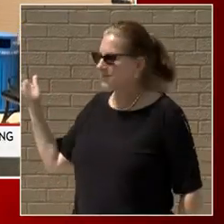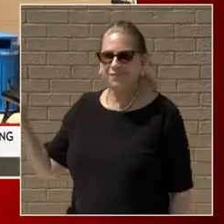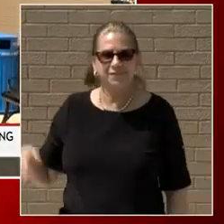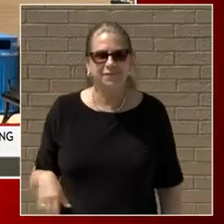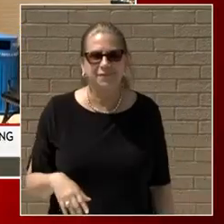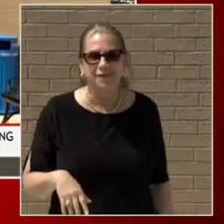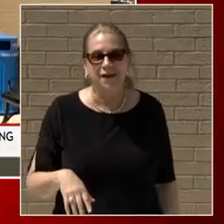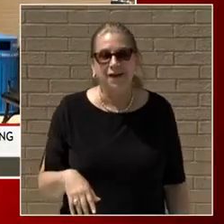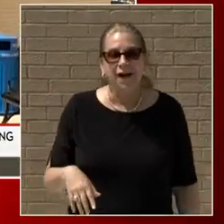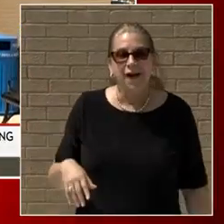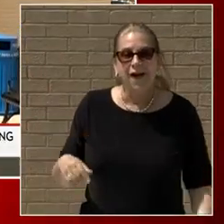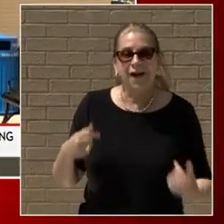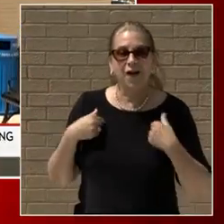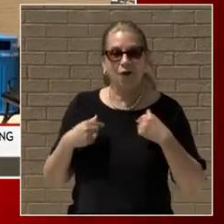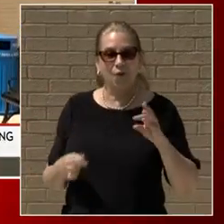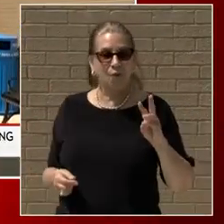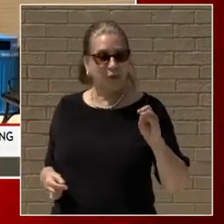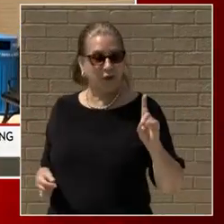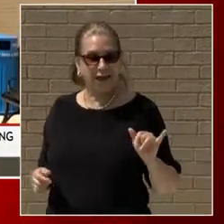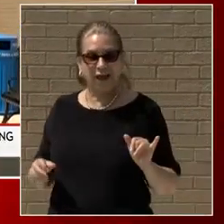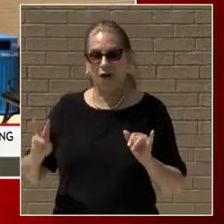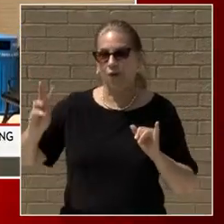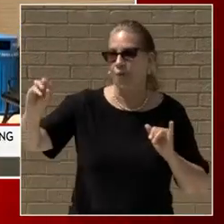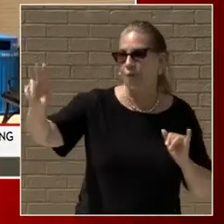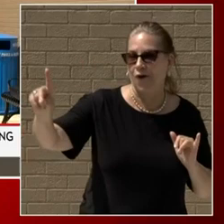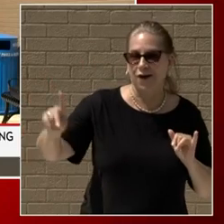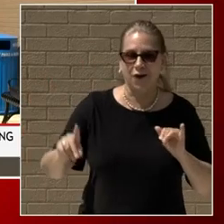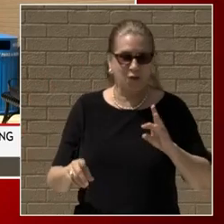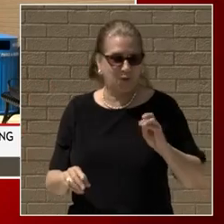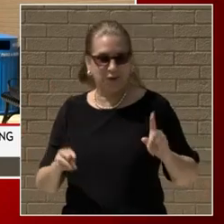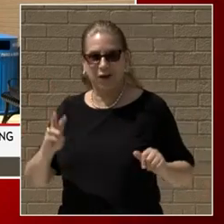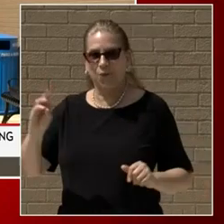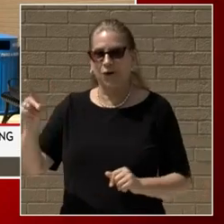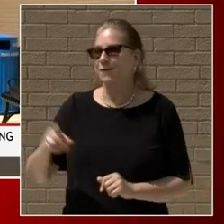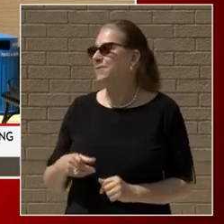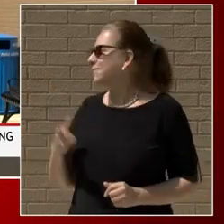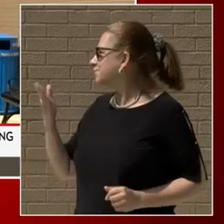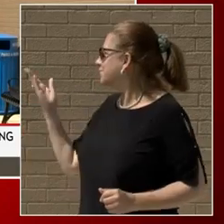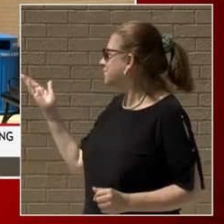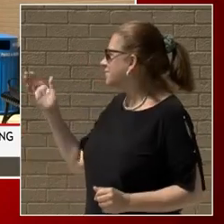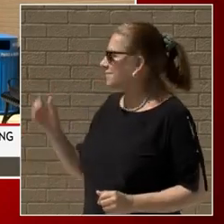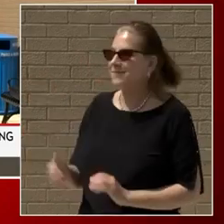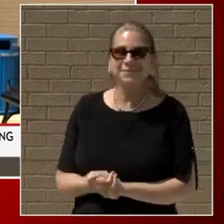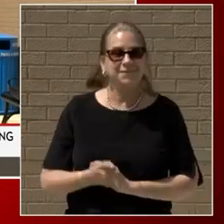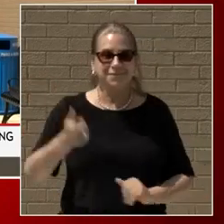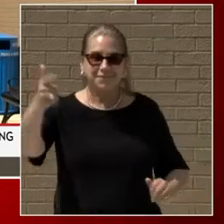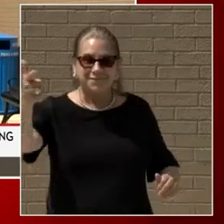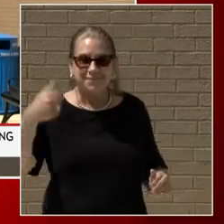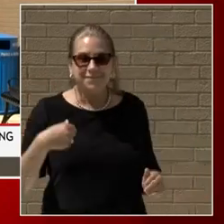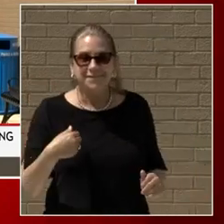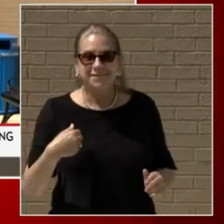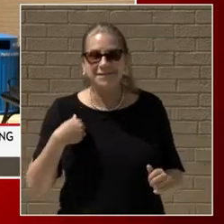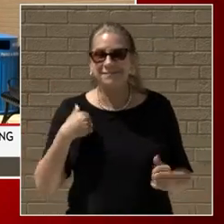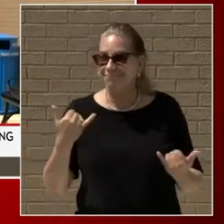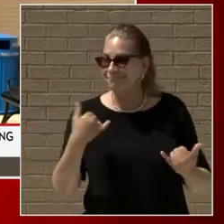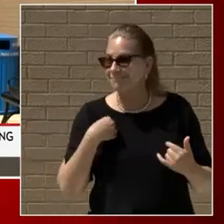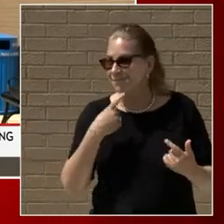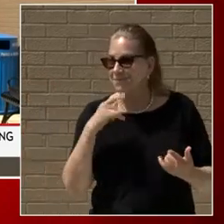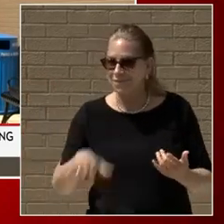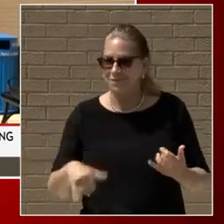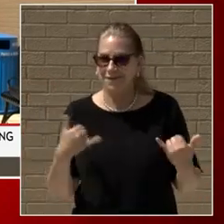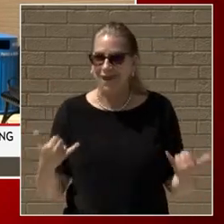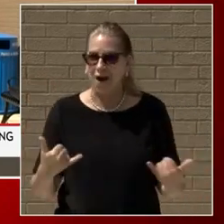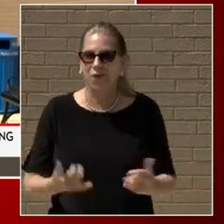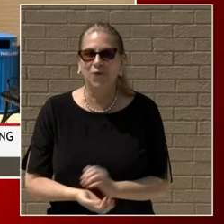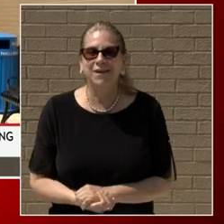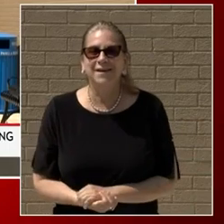you say? I like that. I think I'm going to take it no matter where I am.